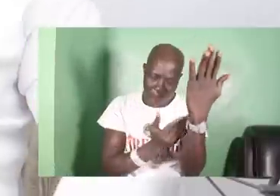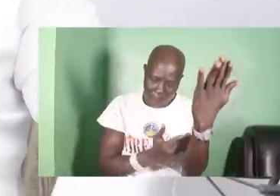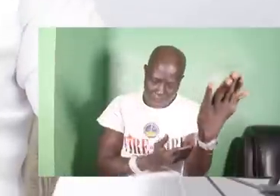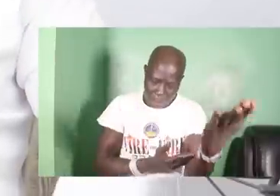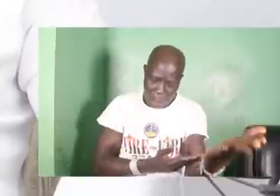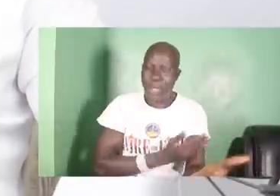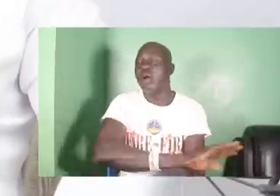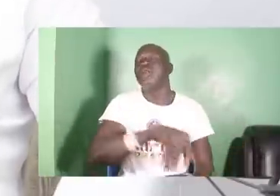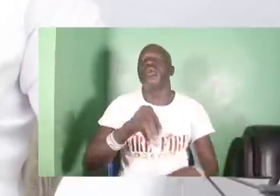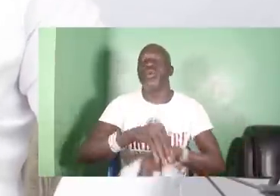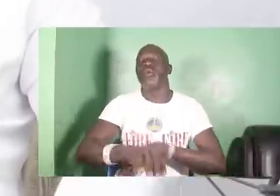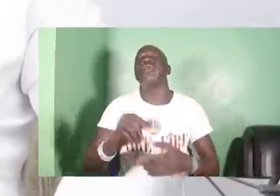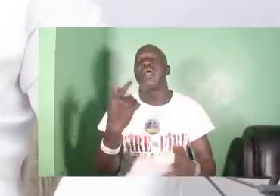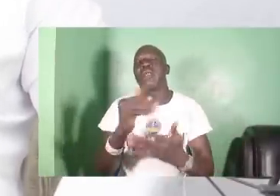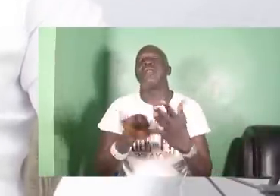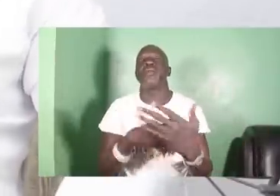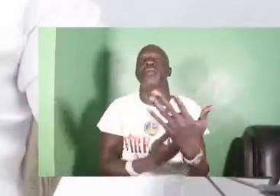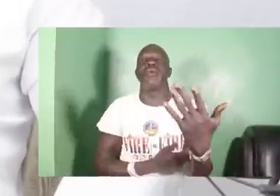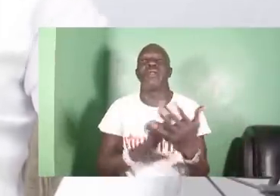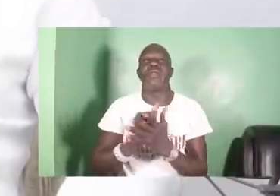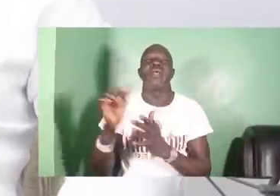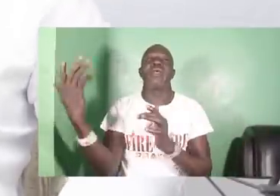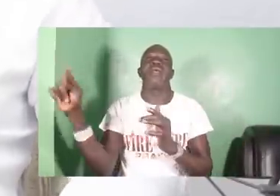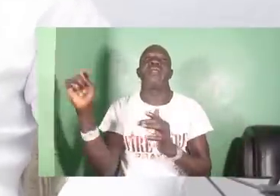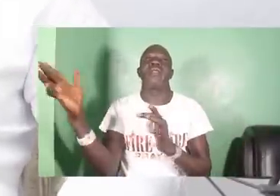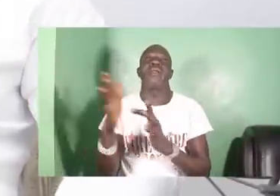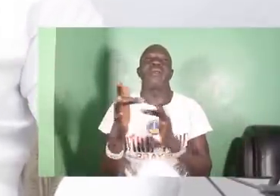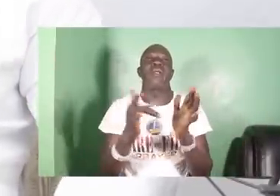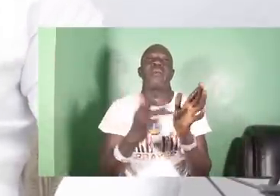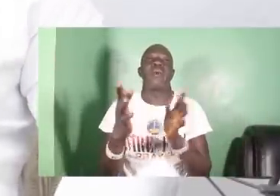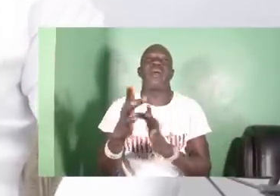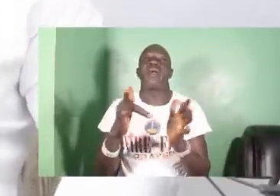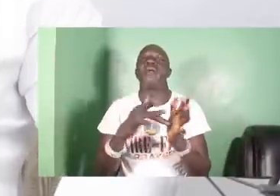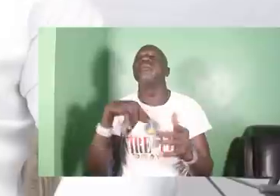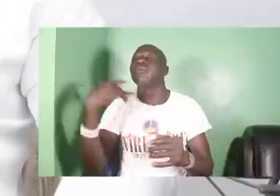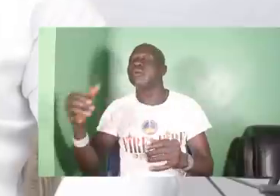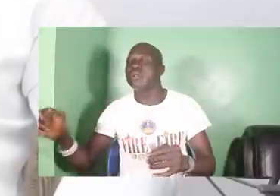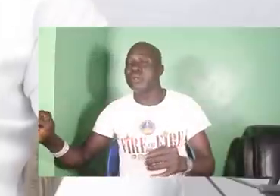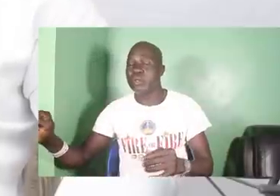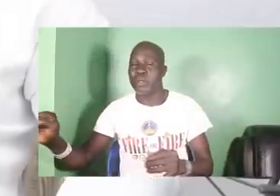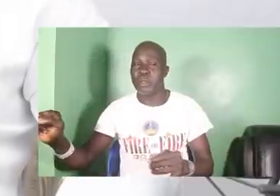indeed, I send out the word this very early morning. The Bible says,